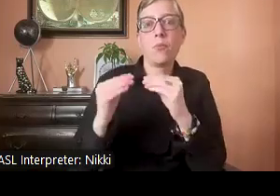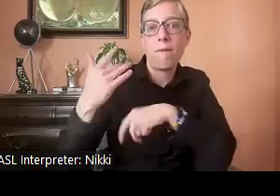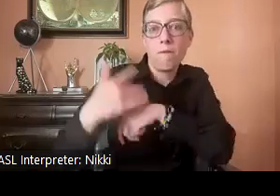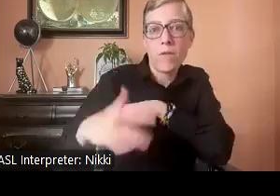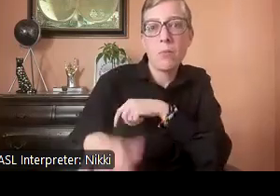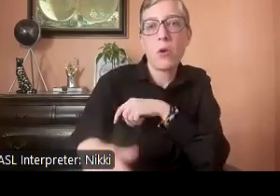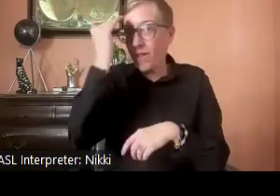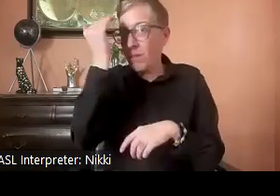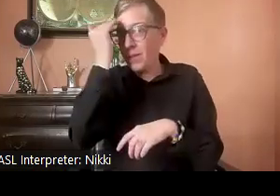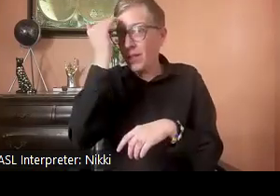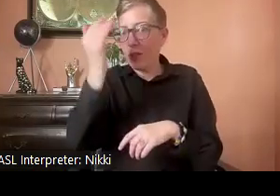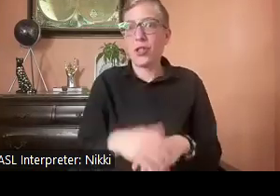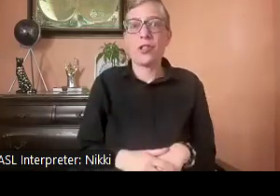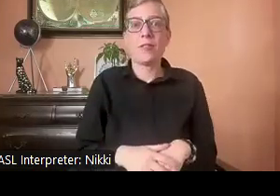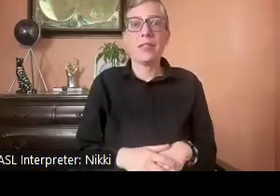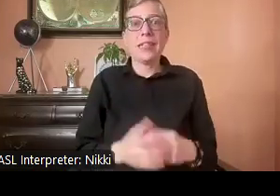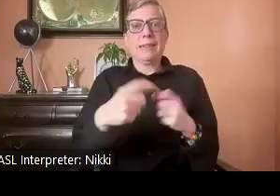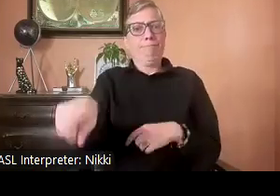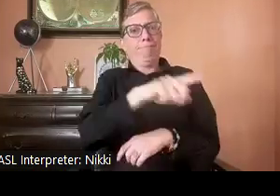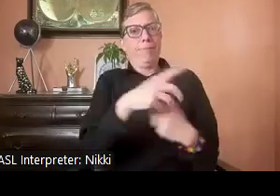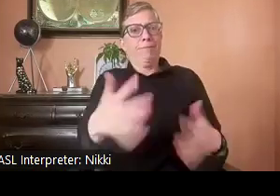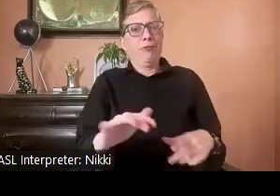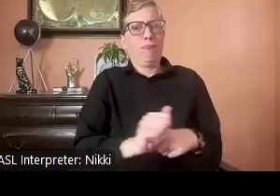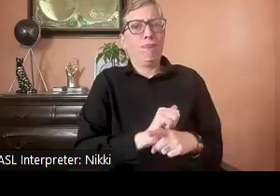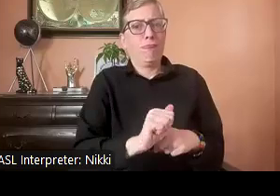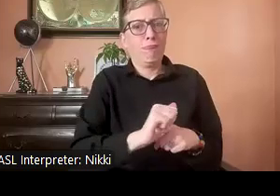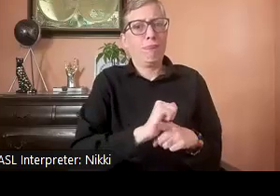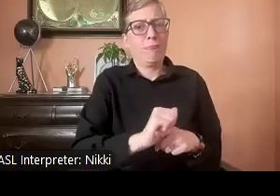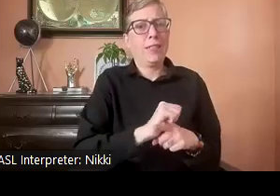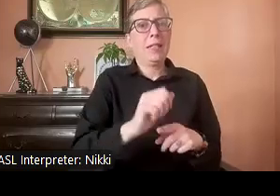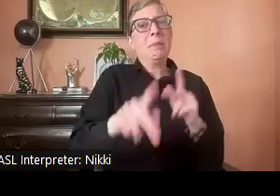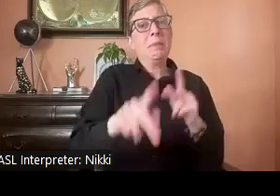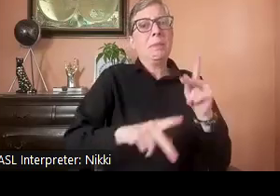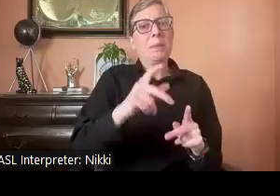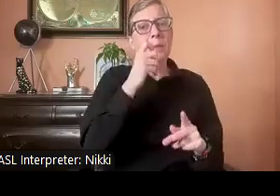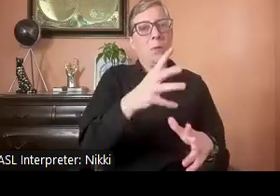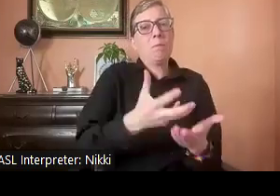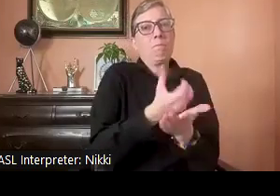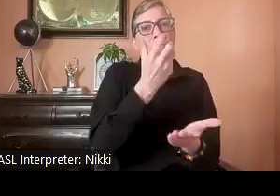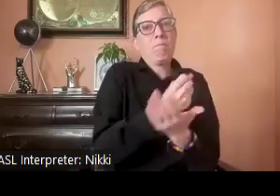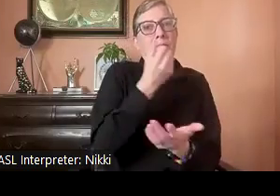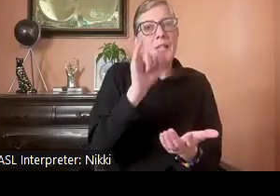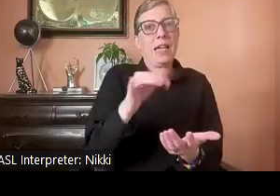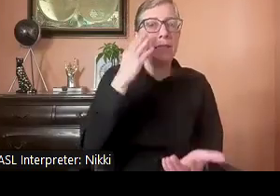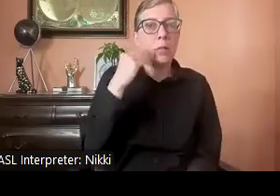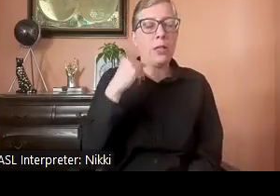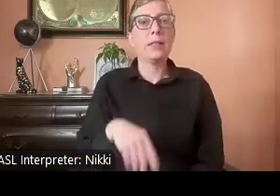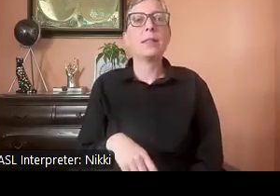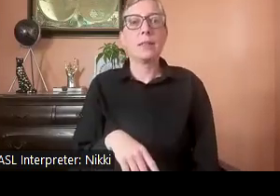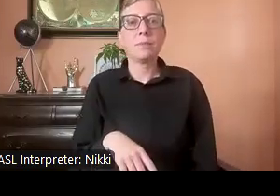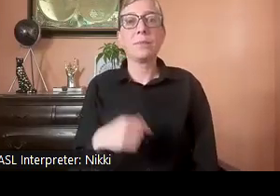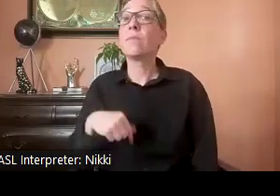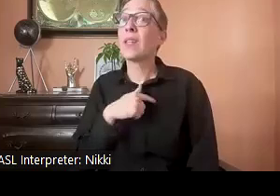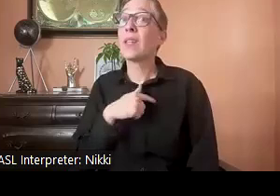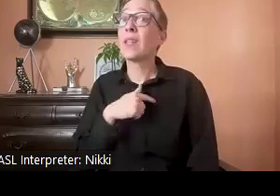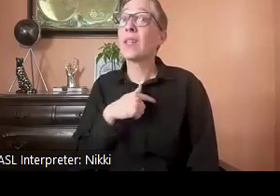every year through the intensive who come from outside to kind of get that experience. We've had several special editions in scientific